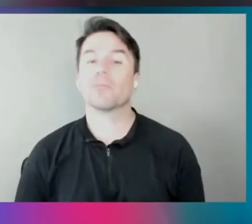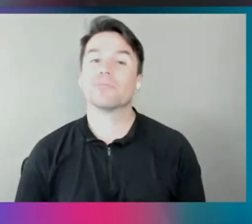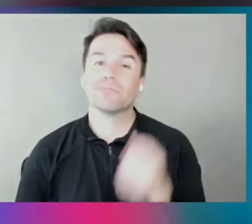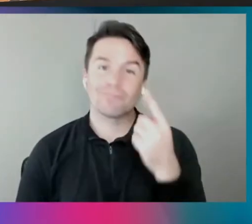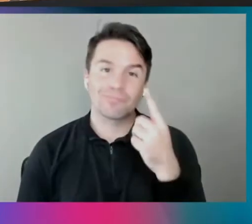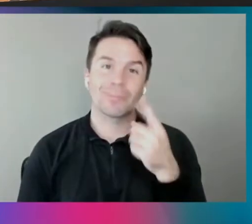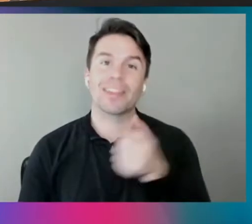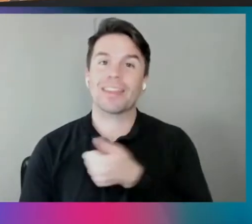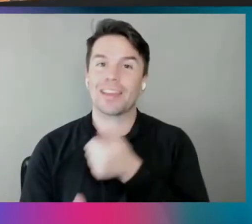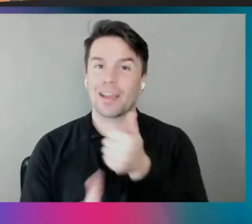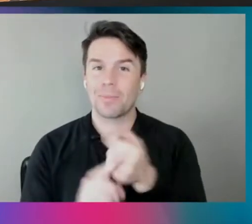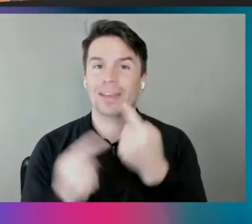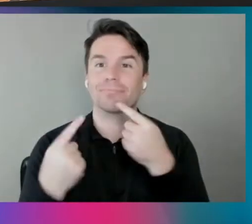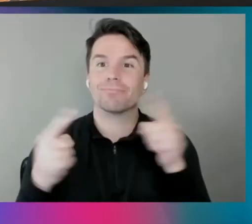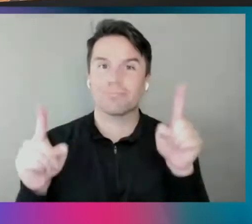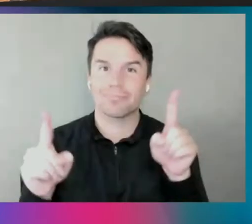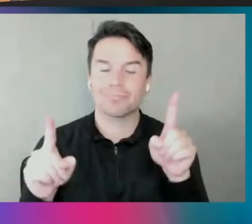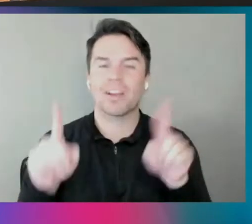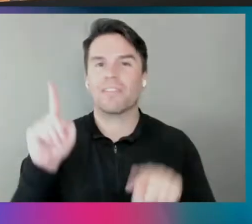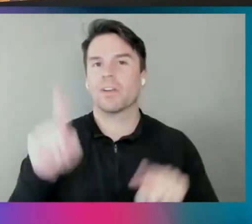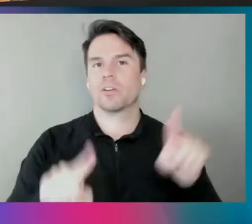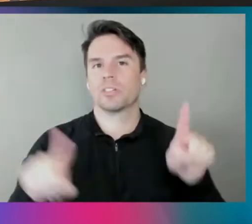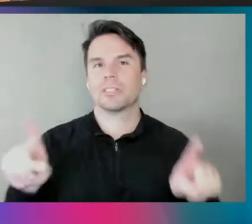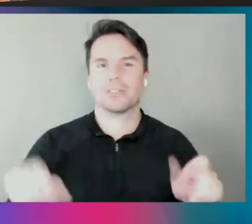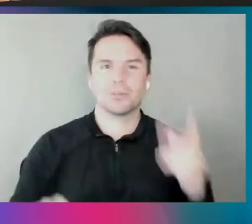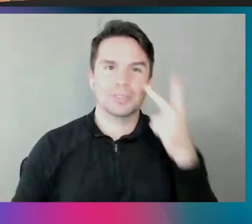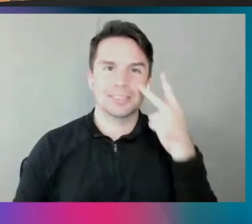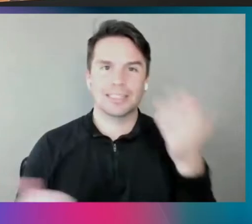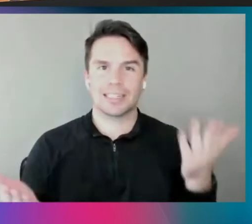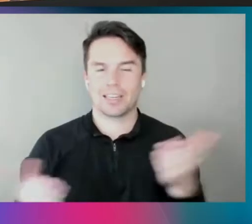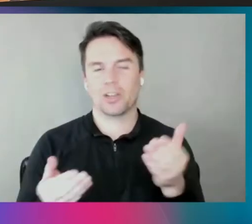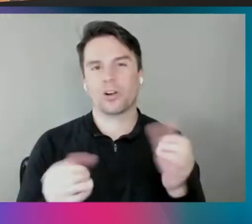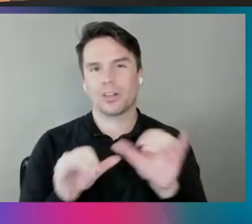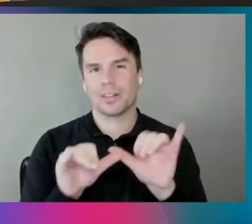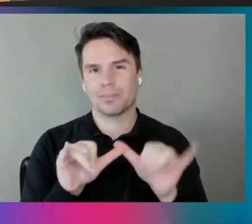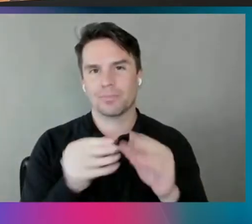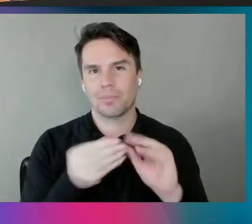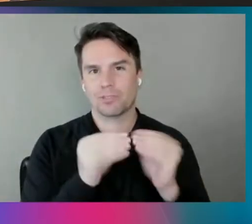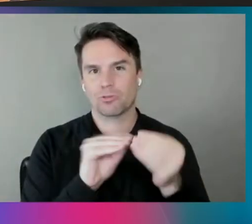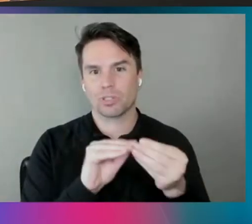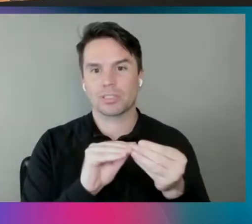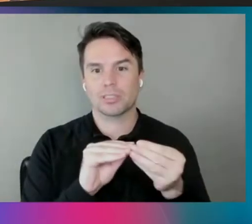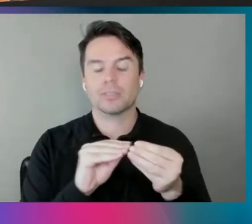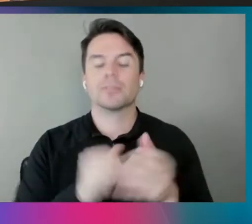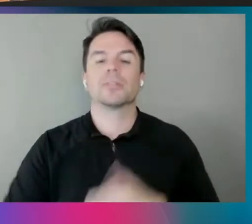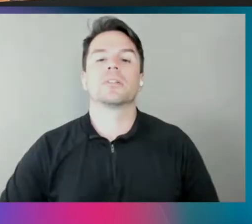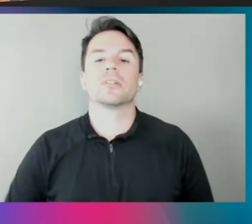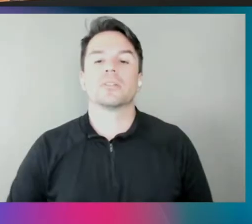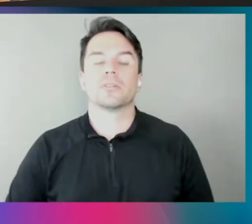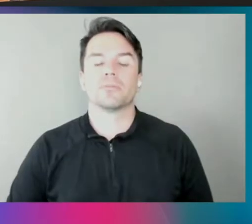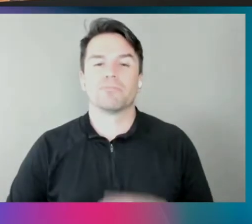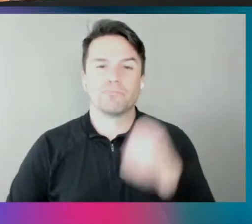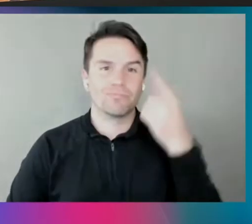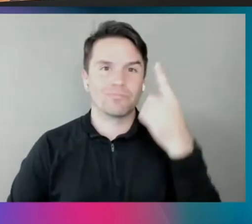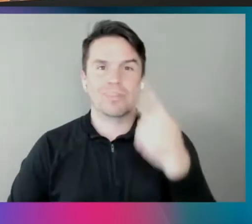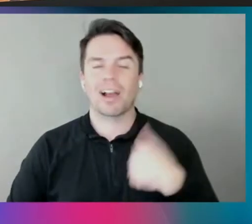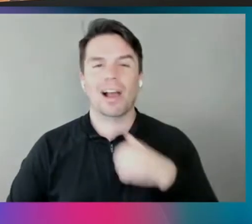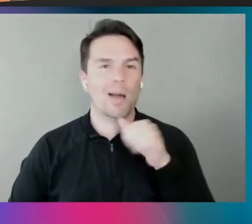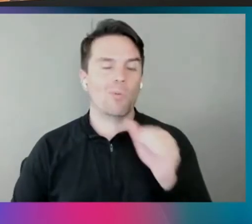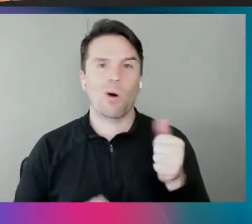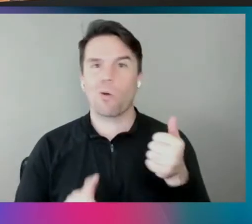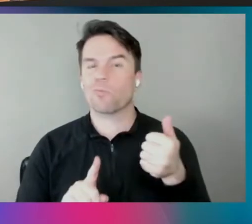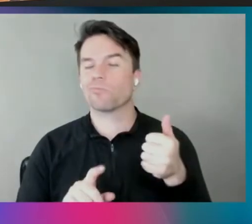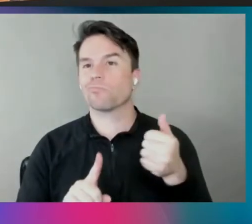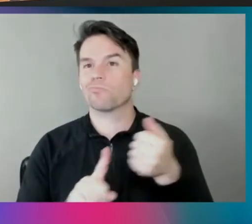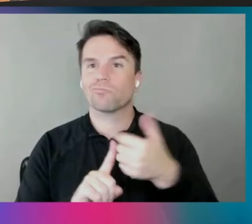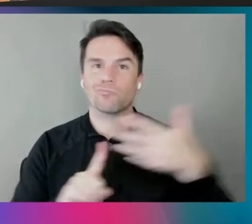these metrics. So here's the different metrics, and I won't go into all of these different metrics, but these are the offline metrics